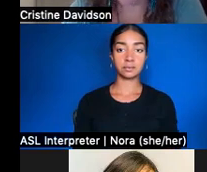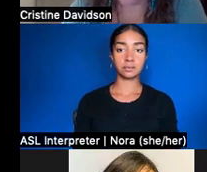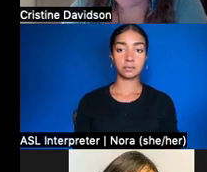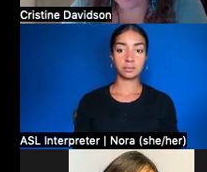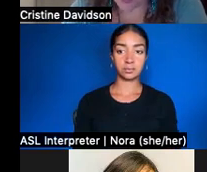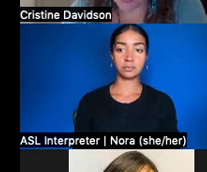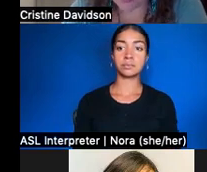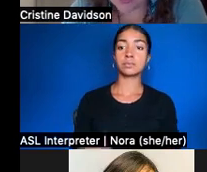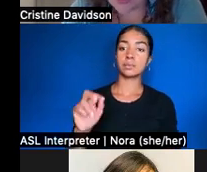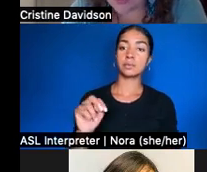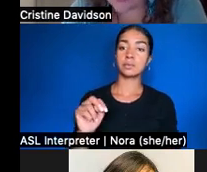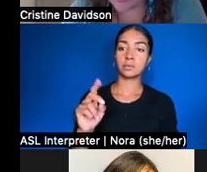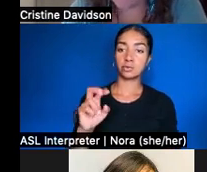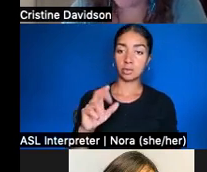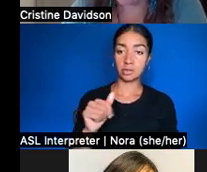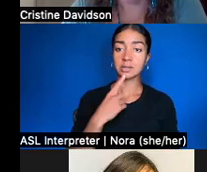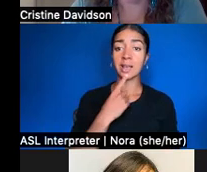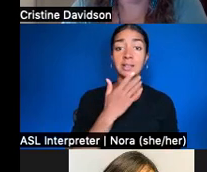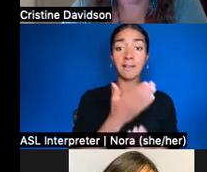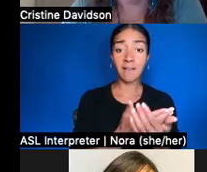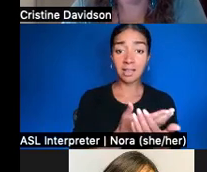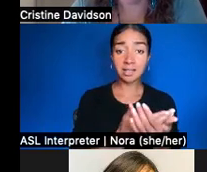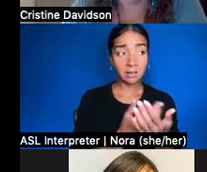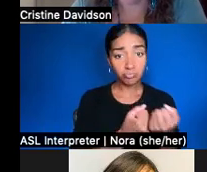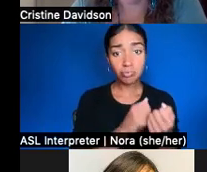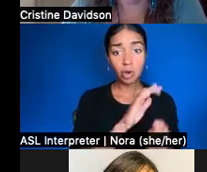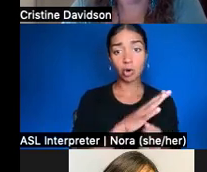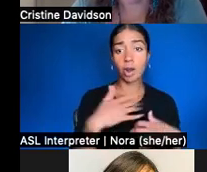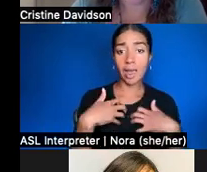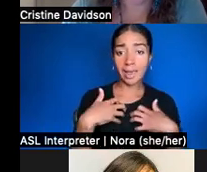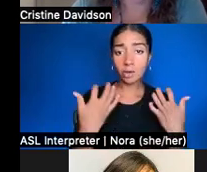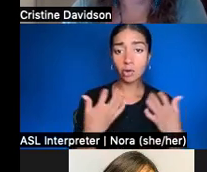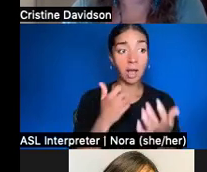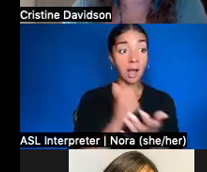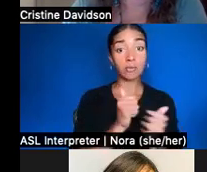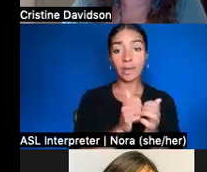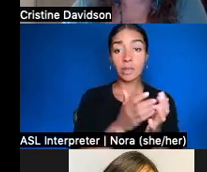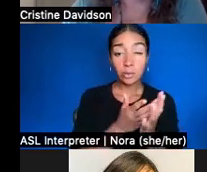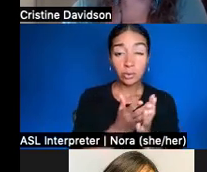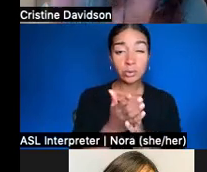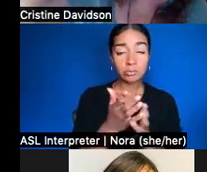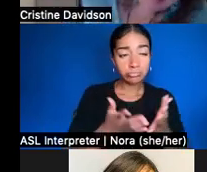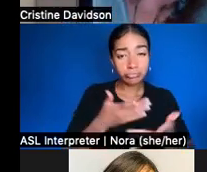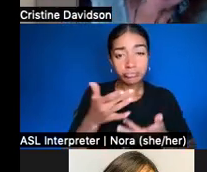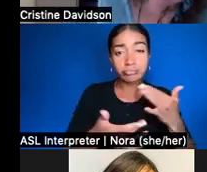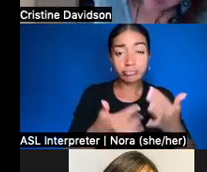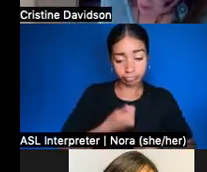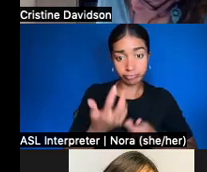Andrea said validate her anger, help with moving through the emotions, connecting emotions to activism.